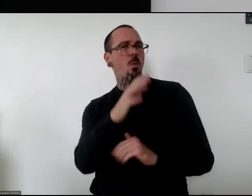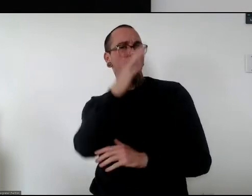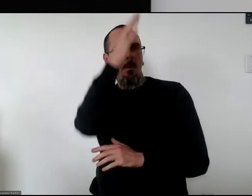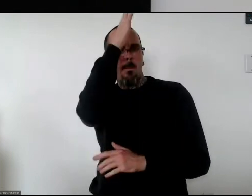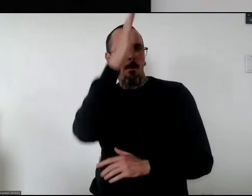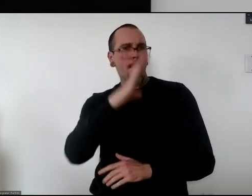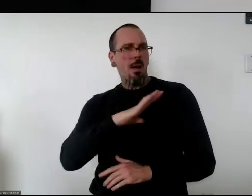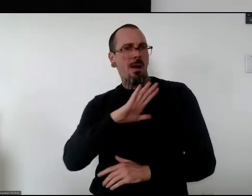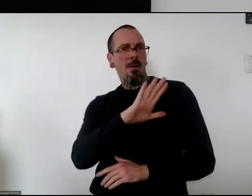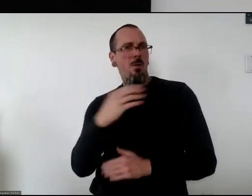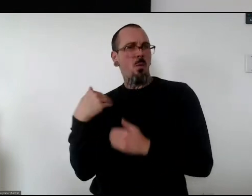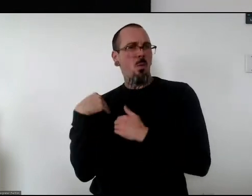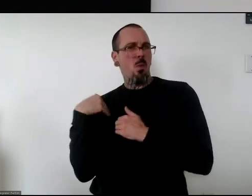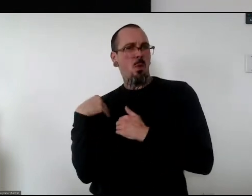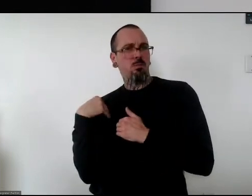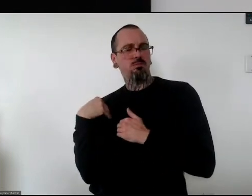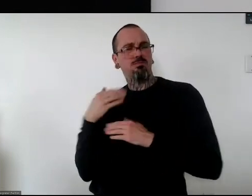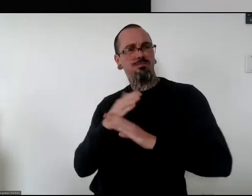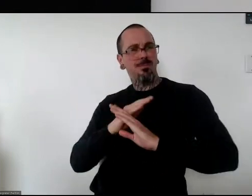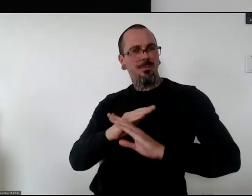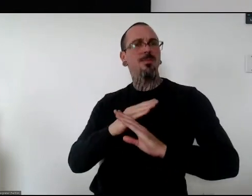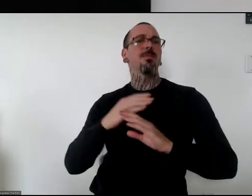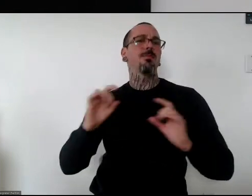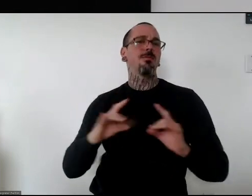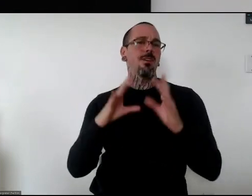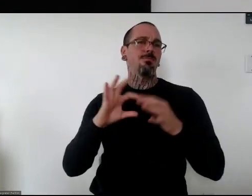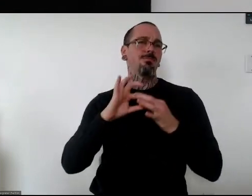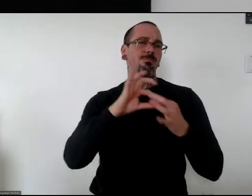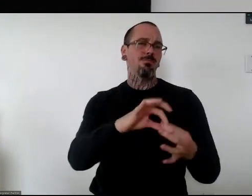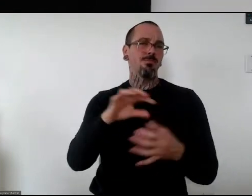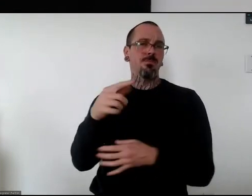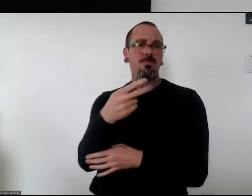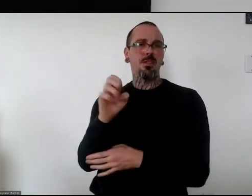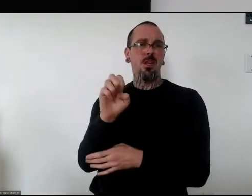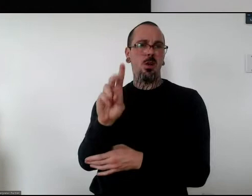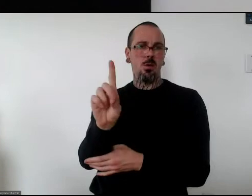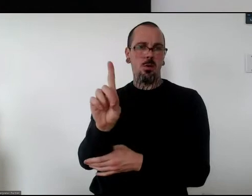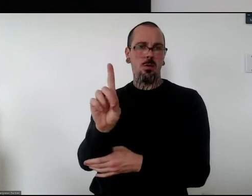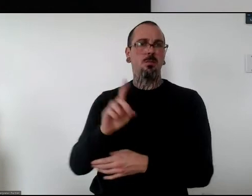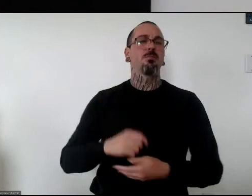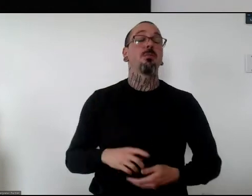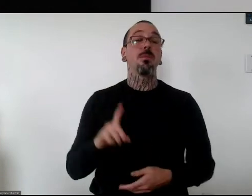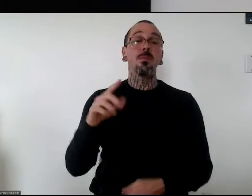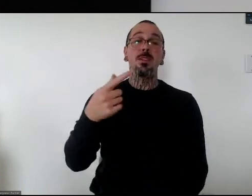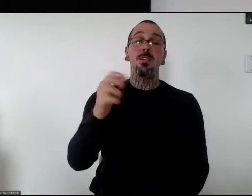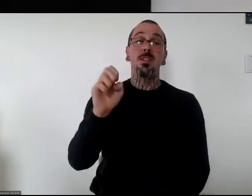gender-based violence. I'd like to invite Martha now to join us to tell us more about the project.